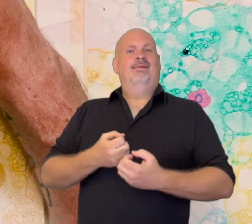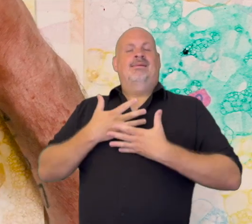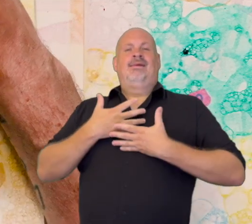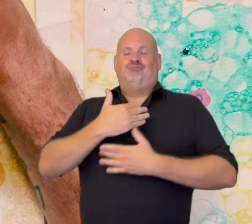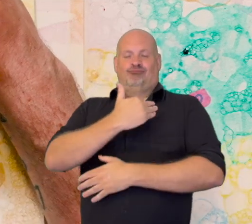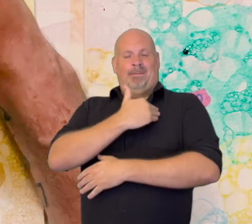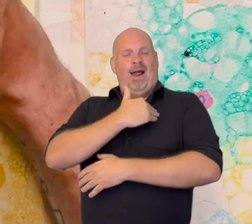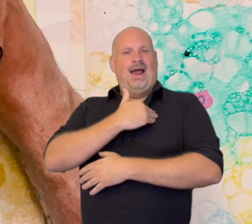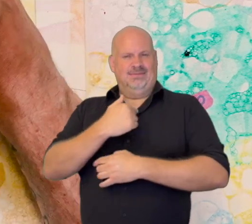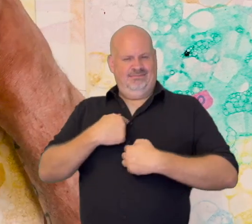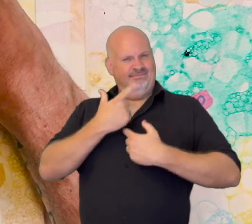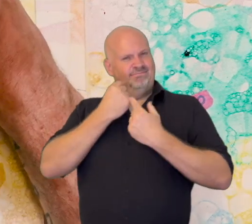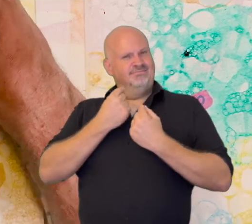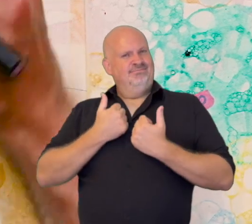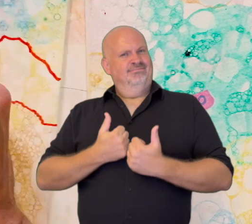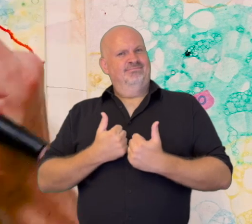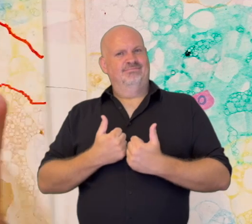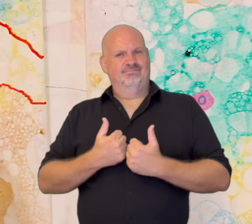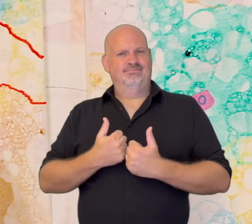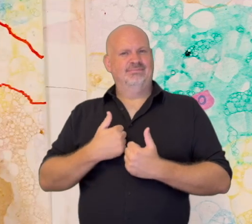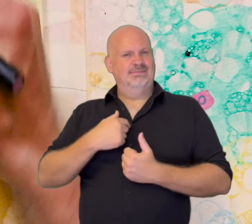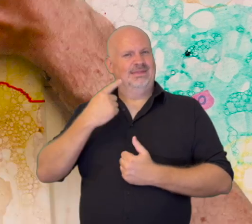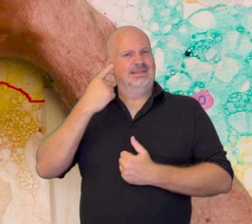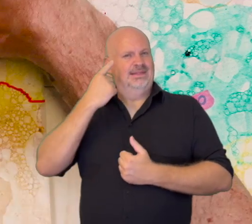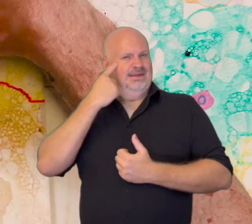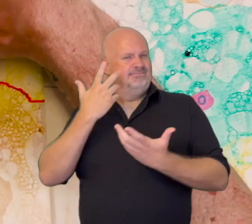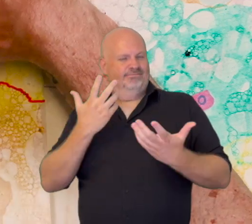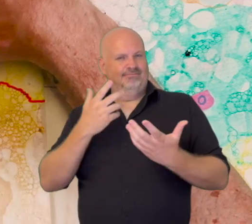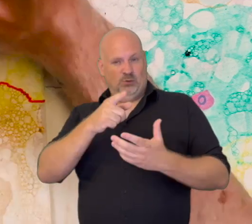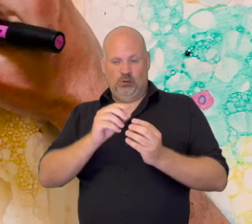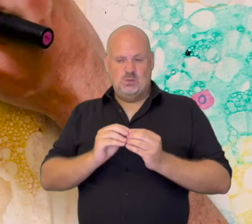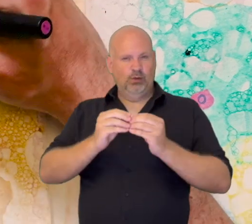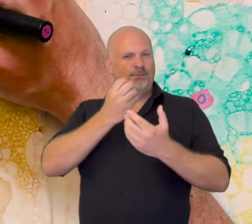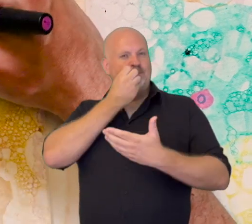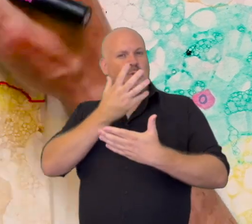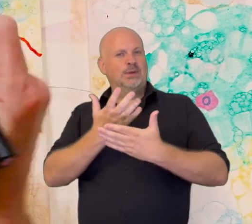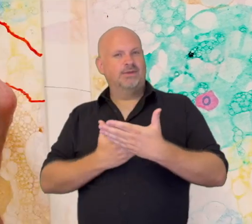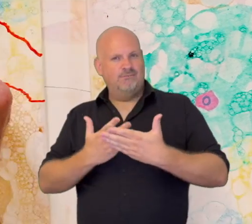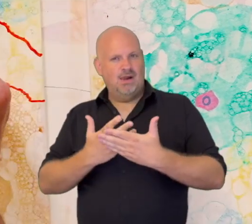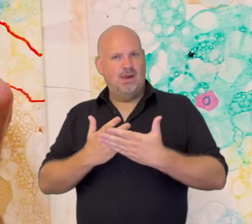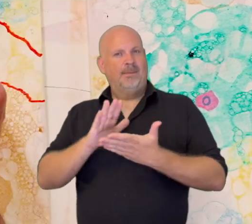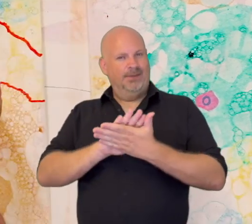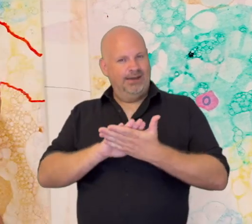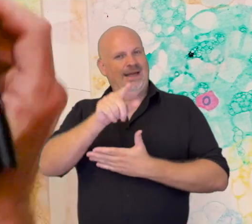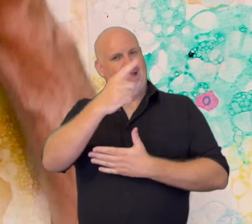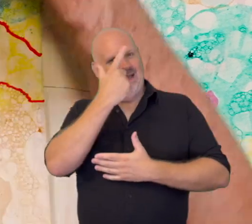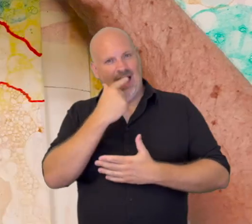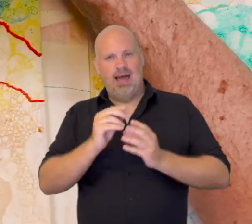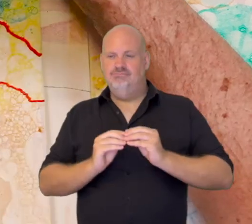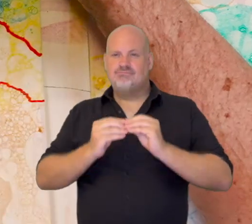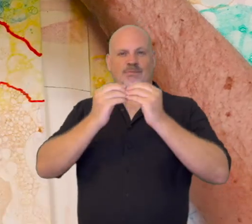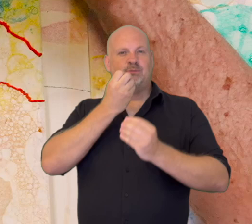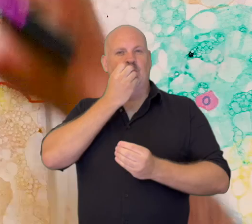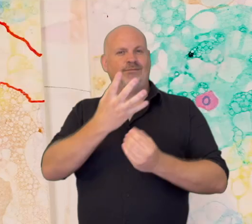what you're capable of. And I'm pretty sure that what you would have made is quite beautiful, so that means that you're capable of beautiful